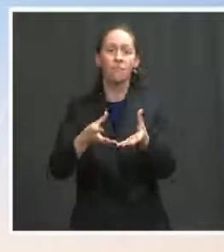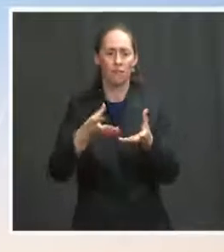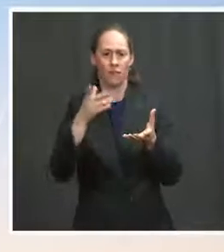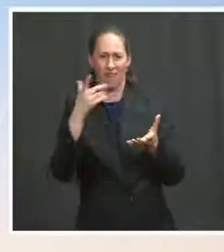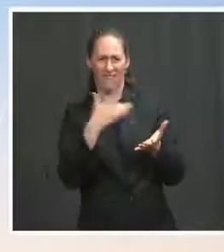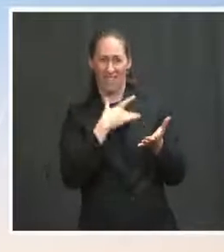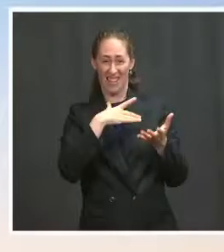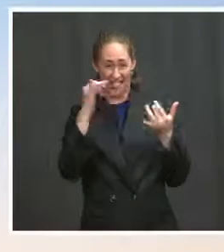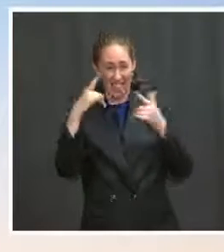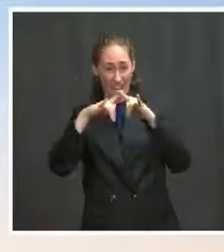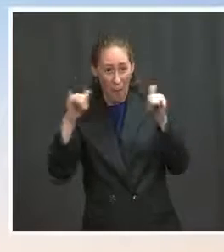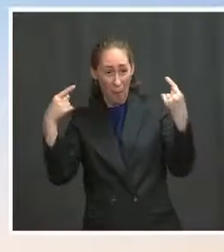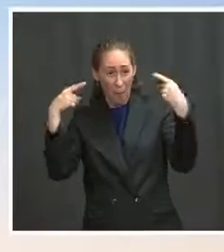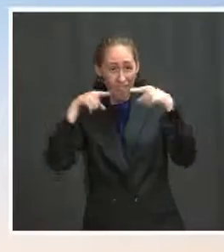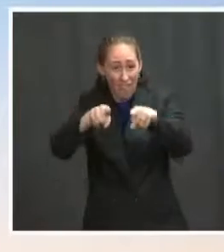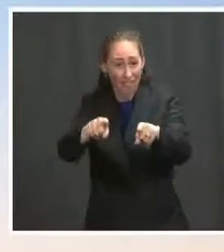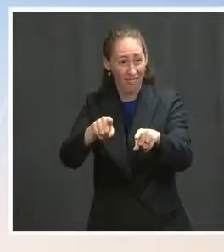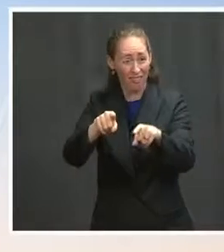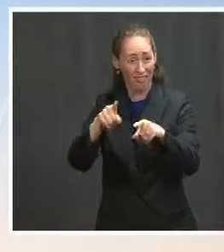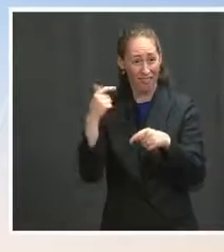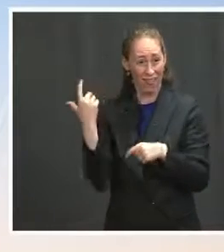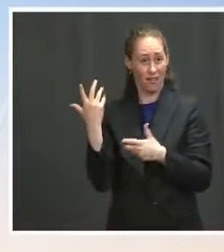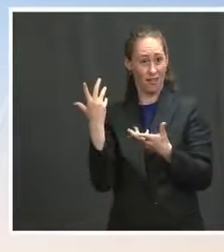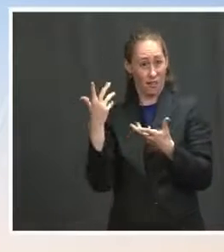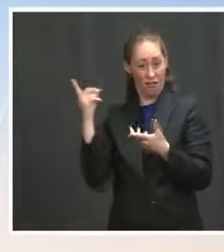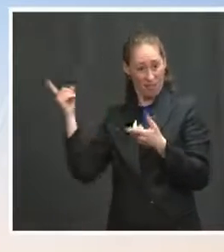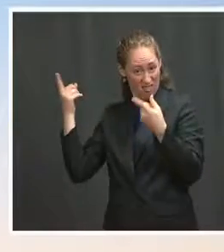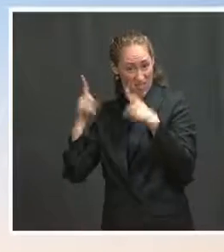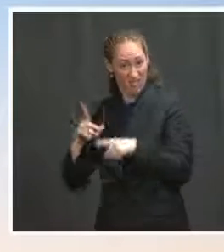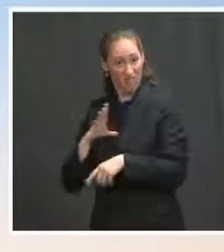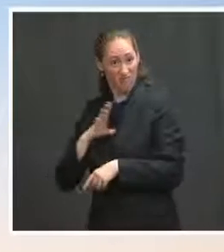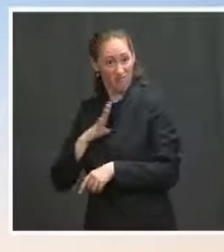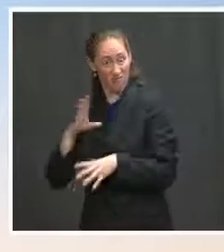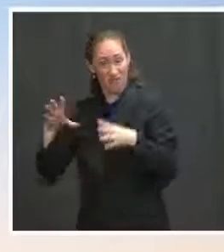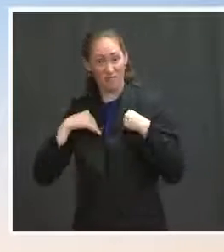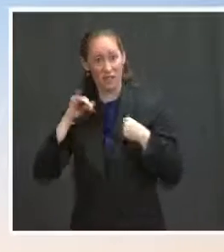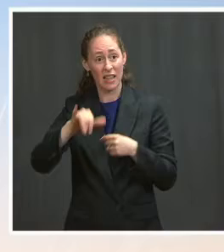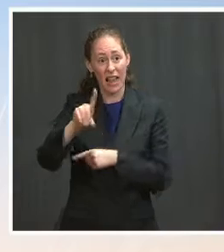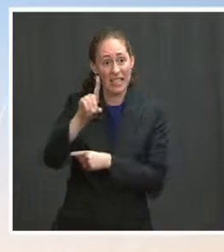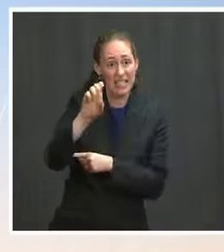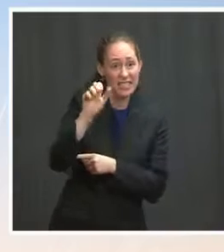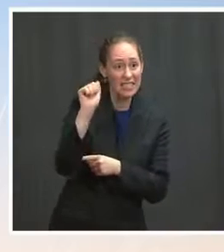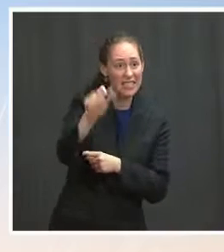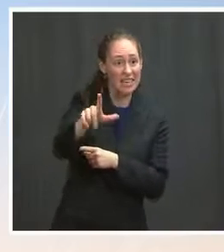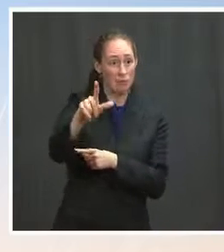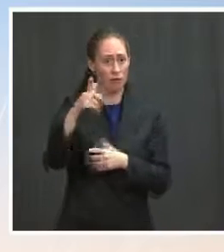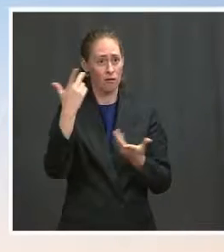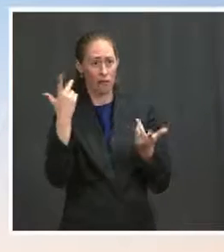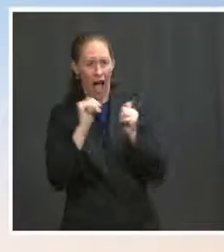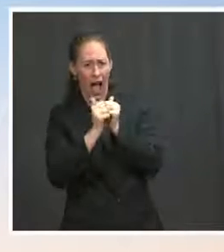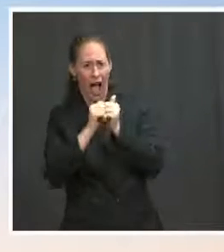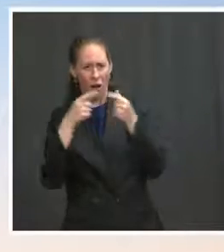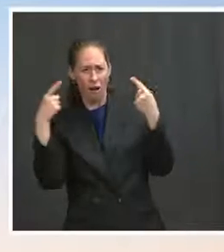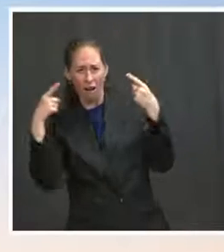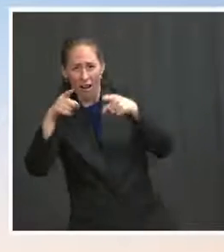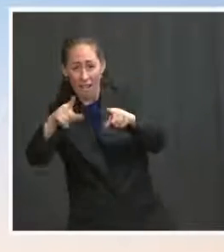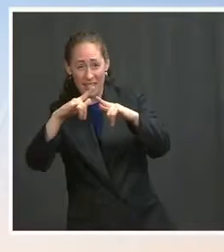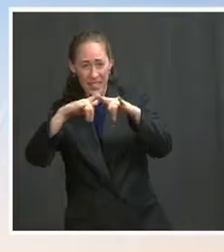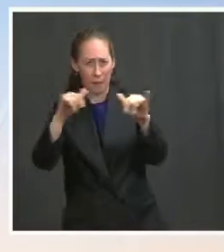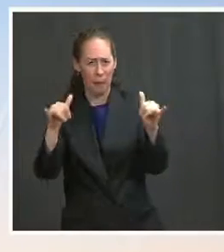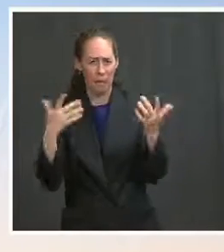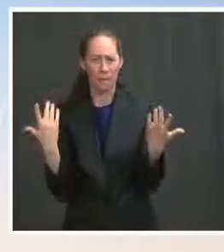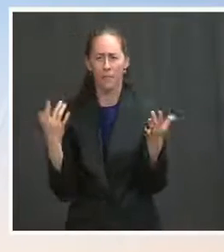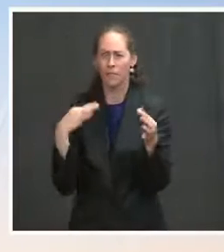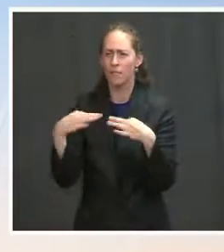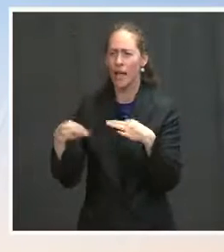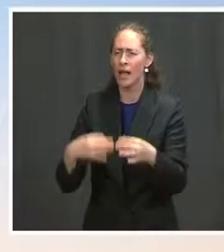senators agreed to this deal, was the White House upfront with them that this was the way the president wanted to proceed? Well, first, you all have heard the